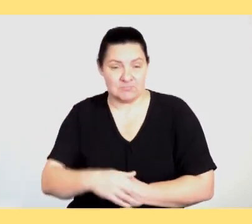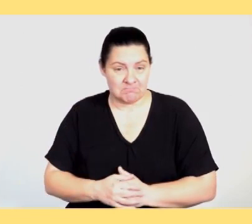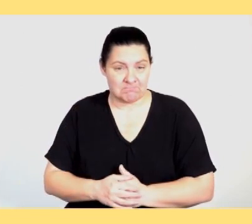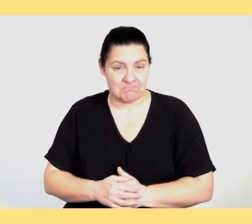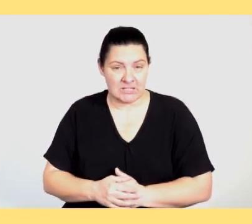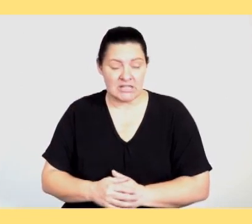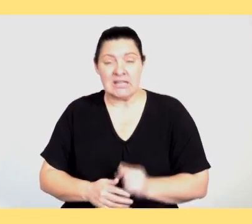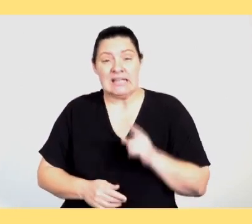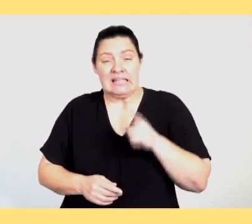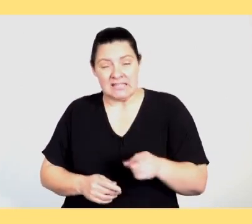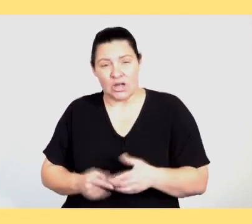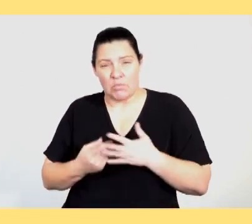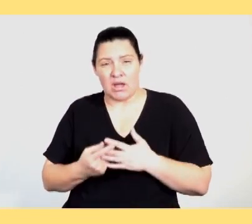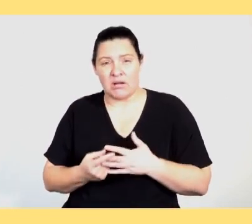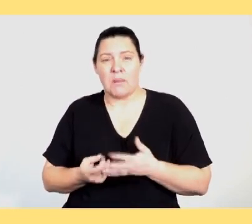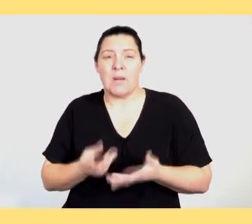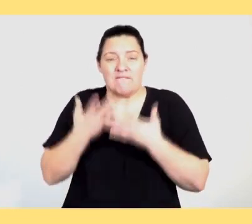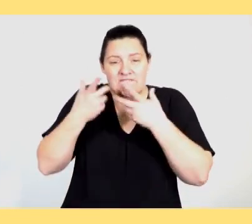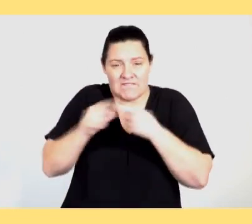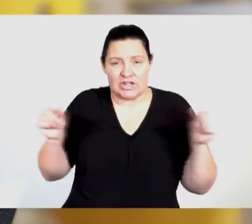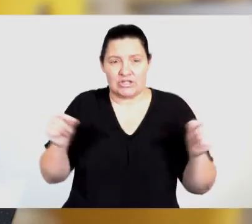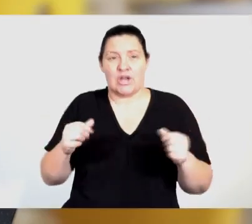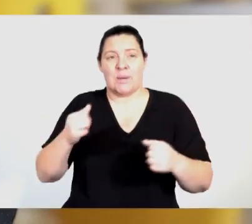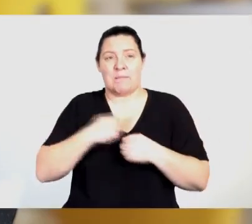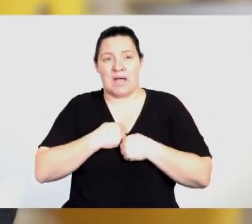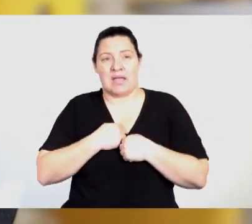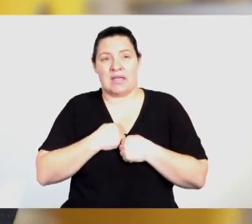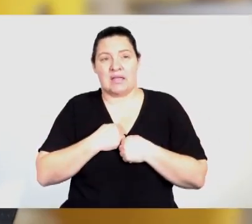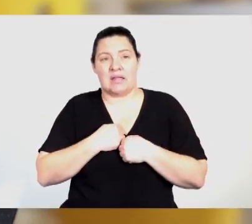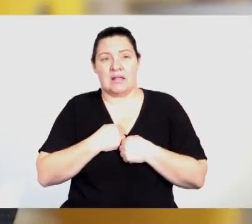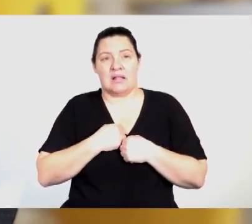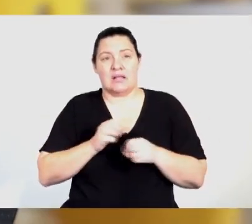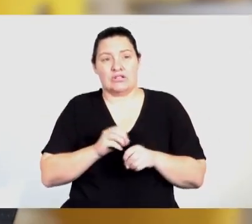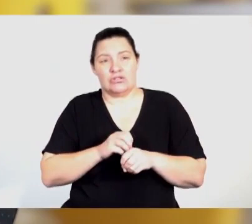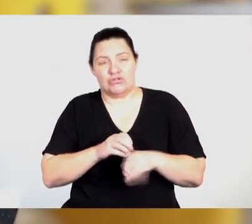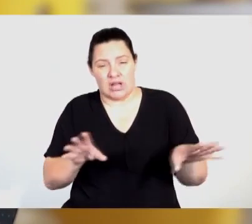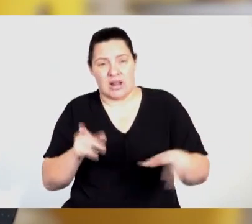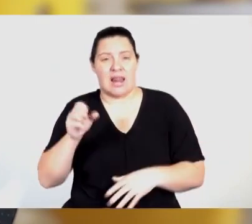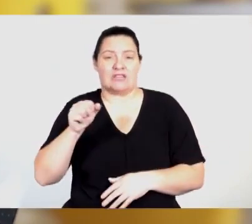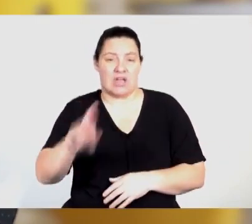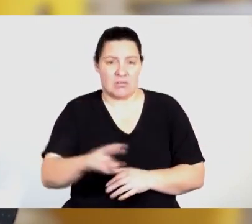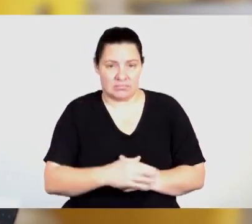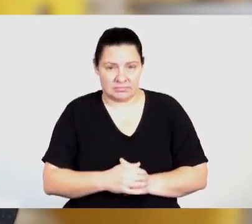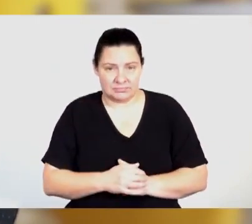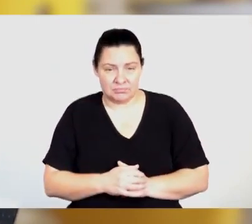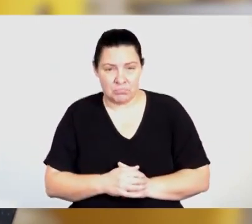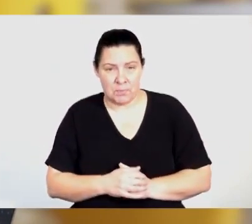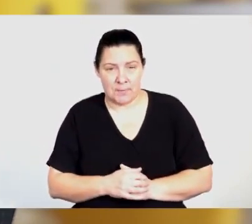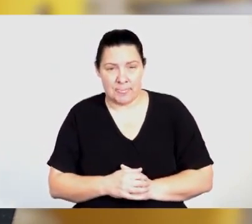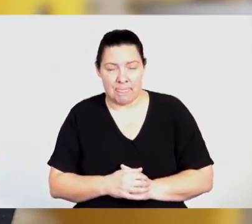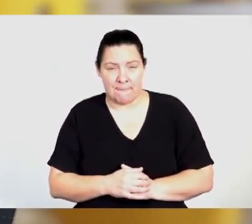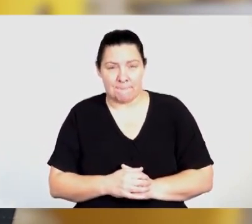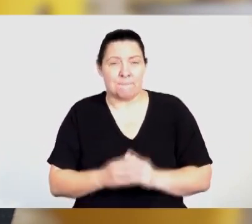23,675. Then in this case, I would have completed my general ledger.